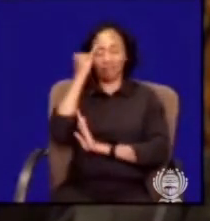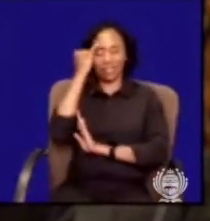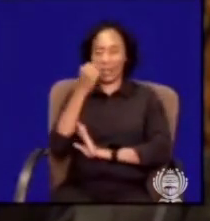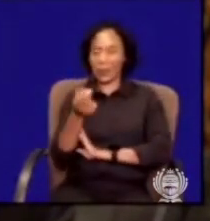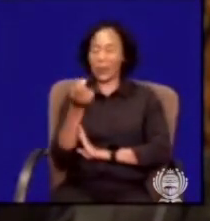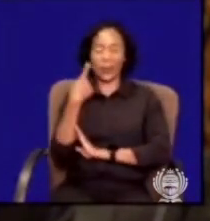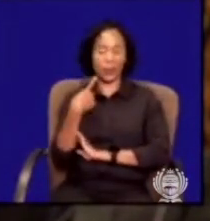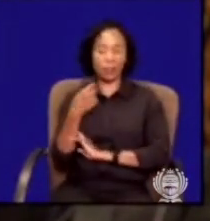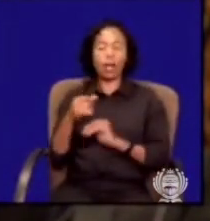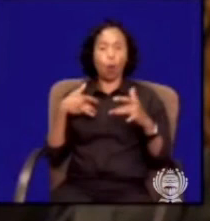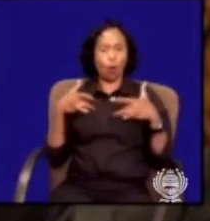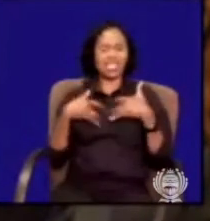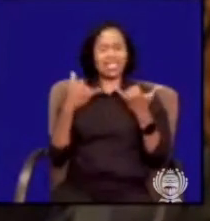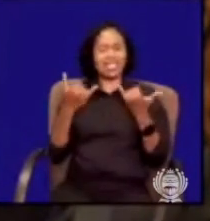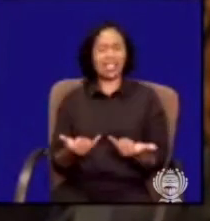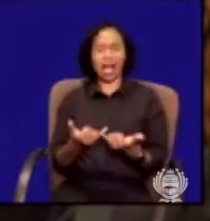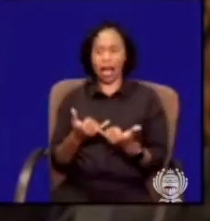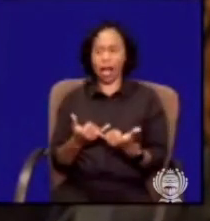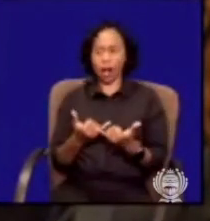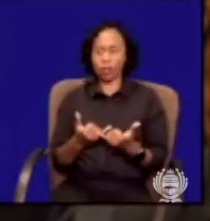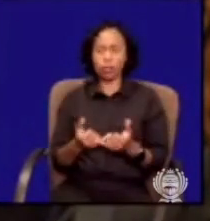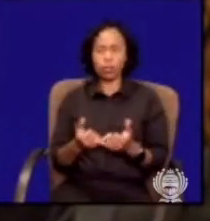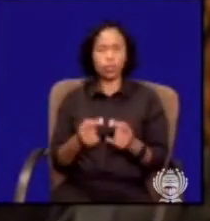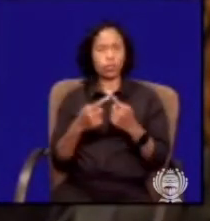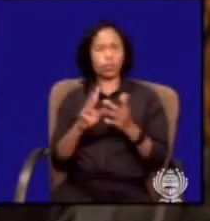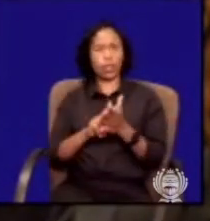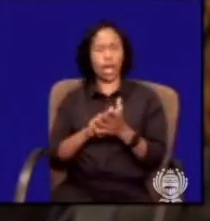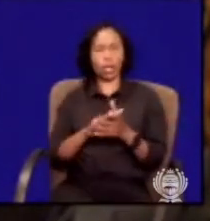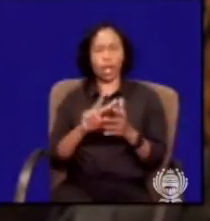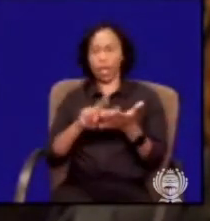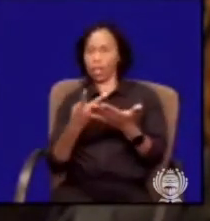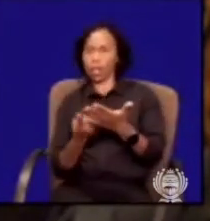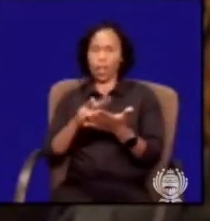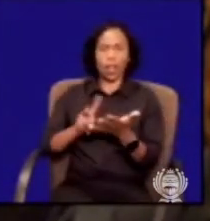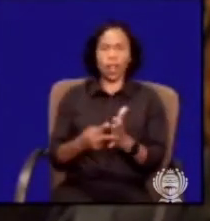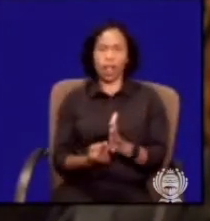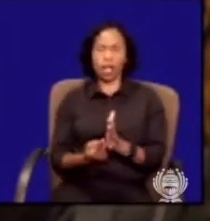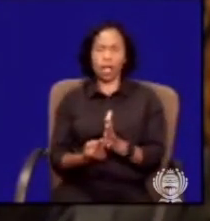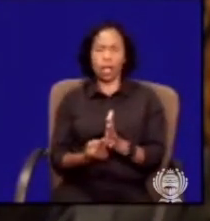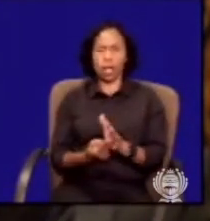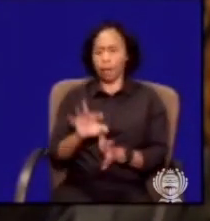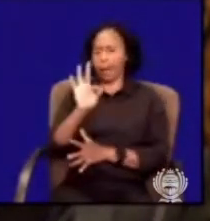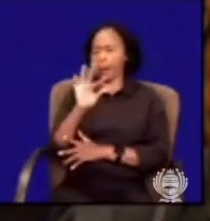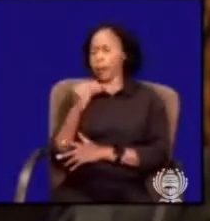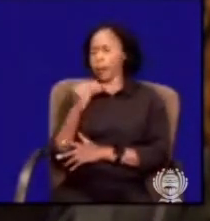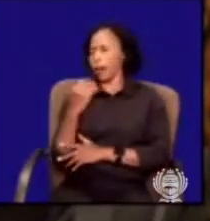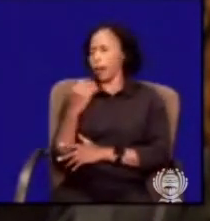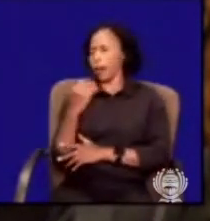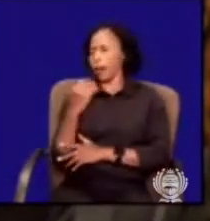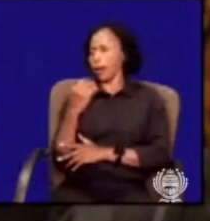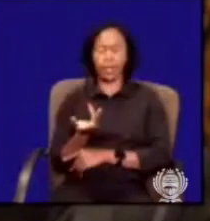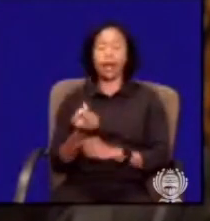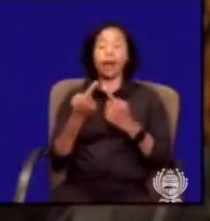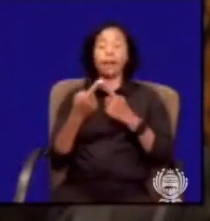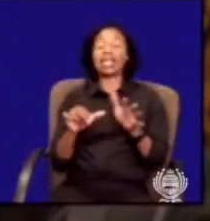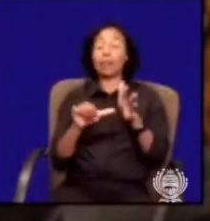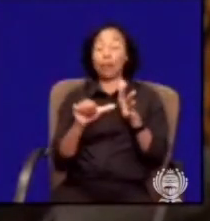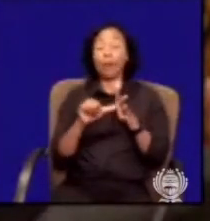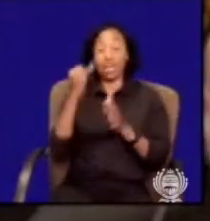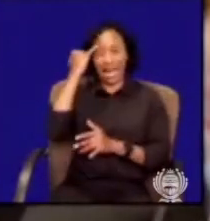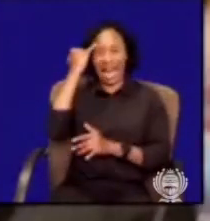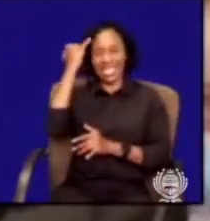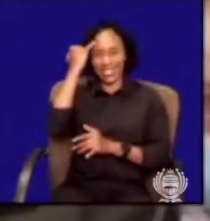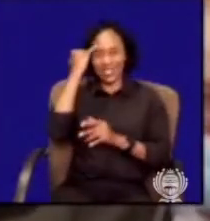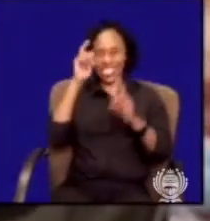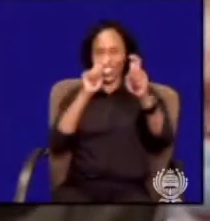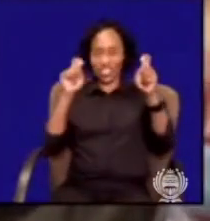that you now appear to be flip-flopping on this in your newsletter just on Monday. But it's an important ideological shift for